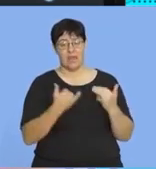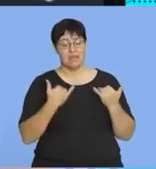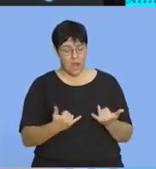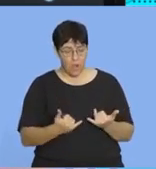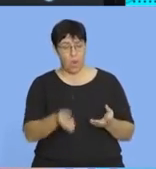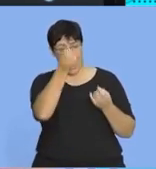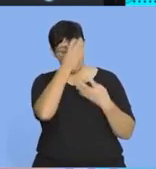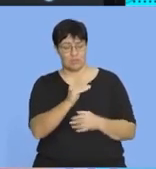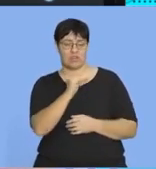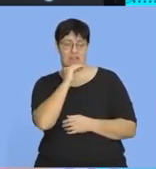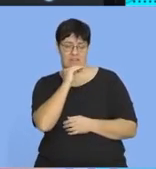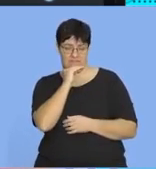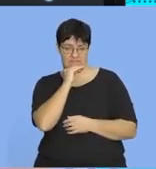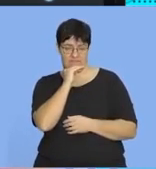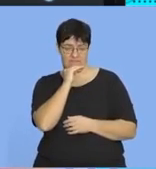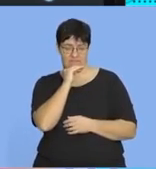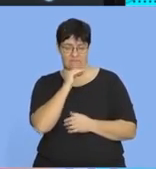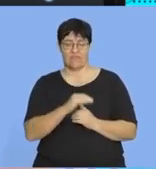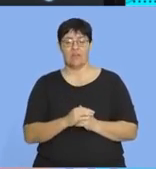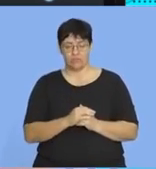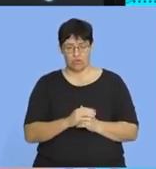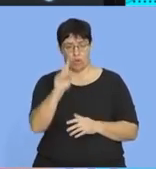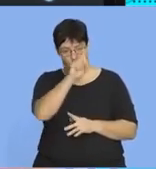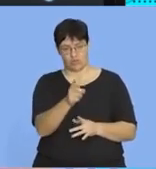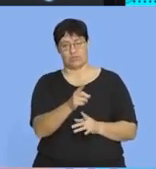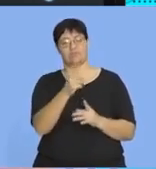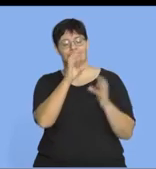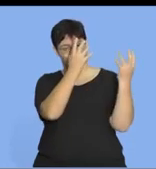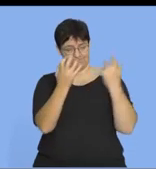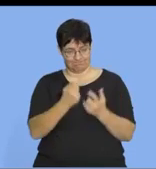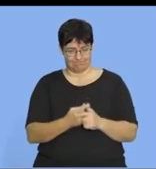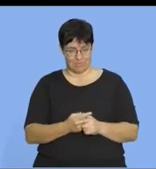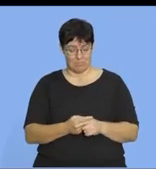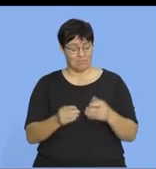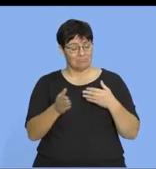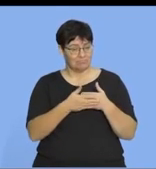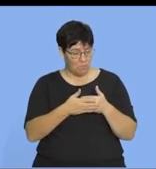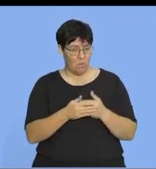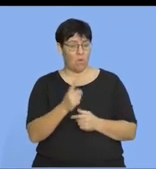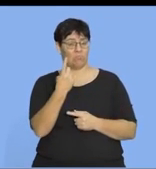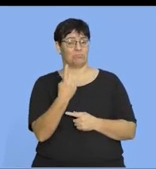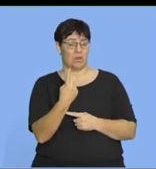Now I have enough information to complete my question, except for one thing.